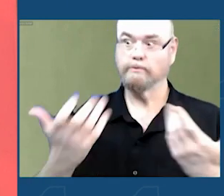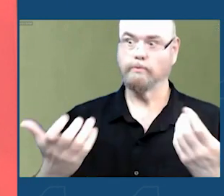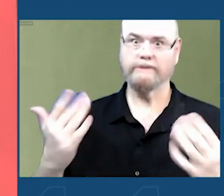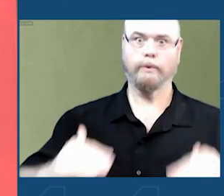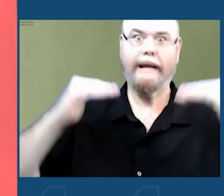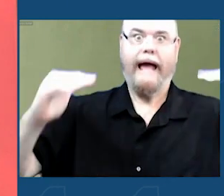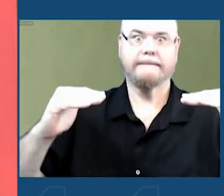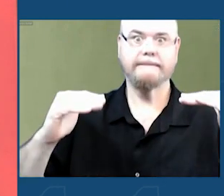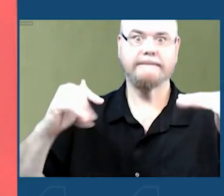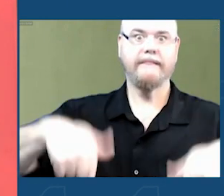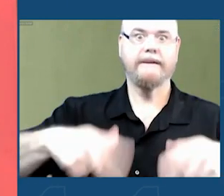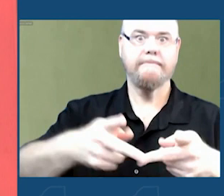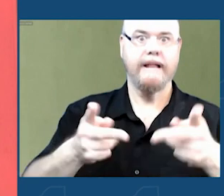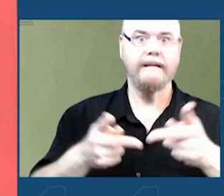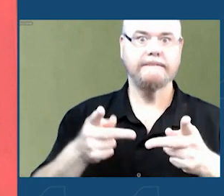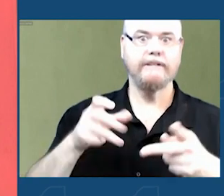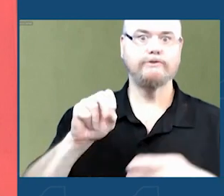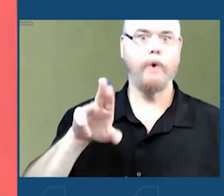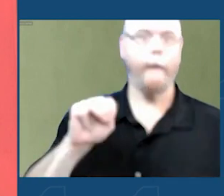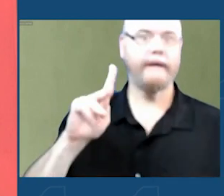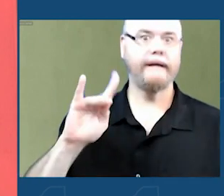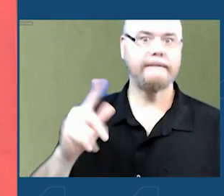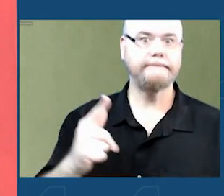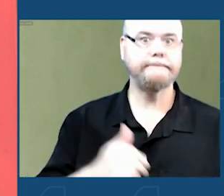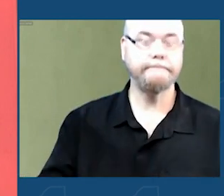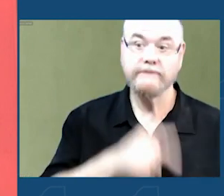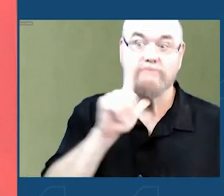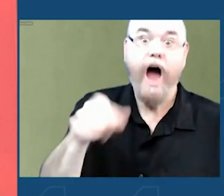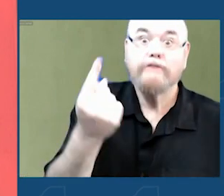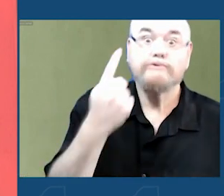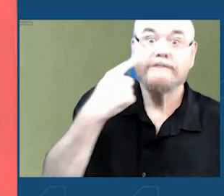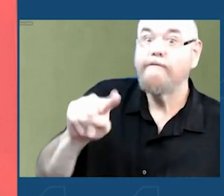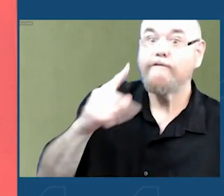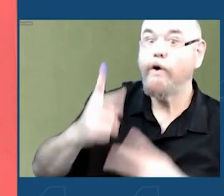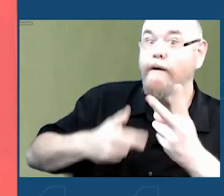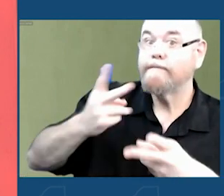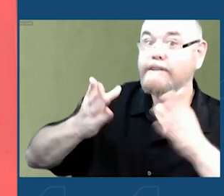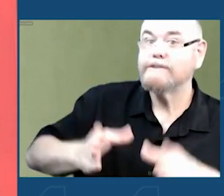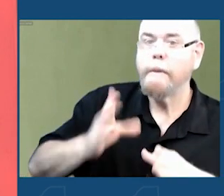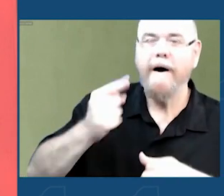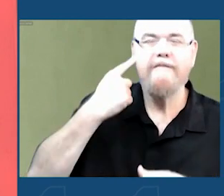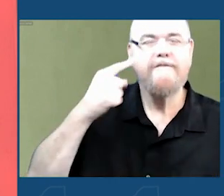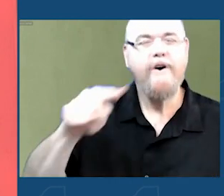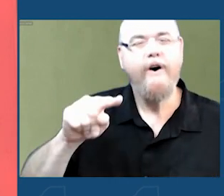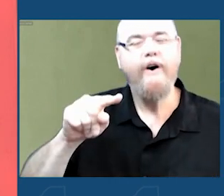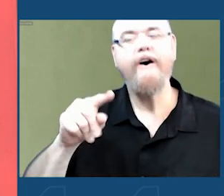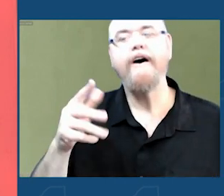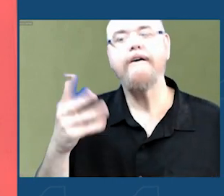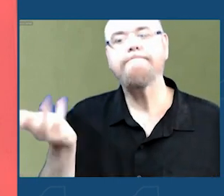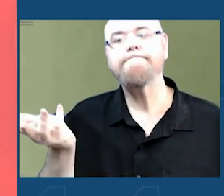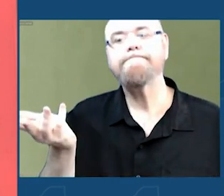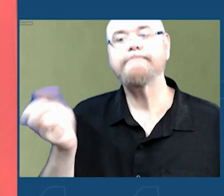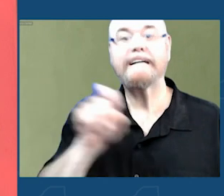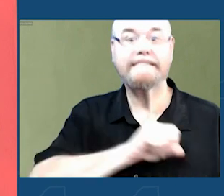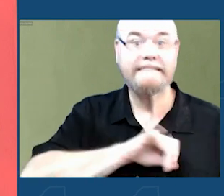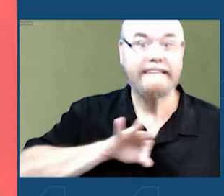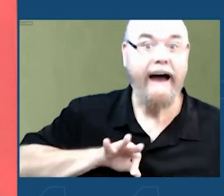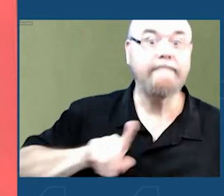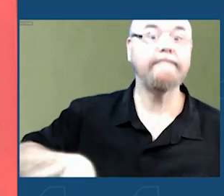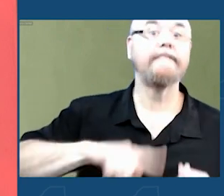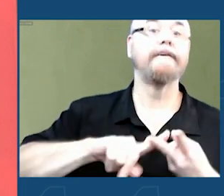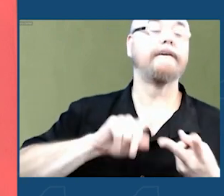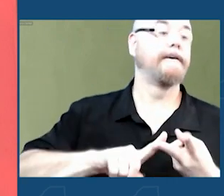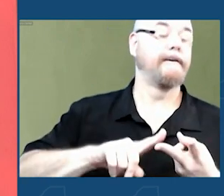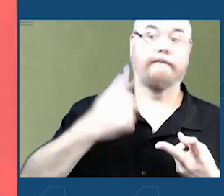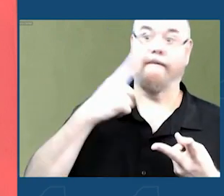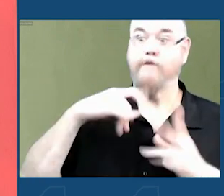only for visitors, but also for our staff and for our